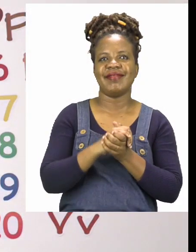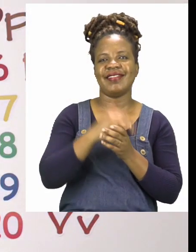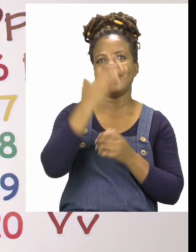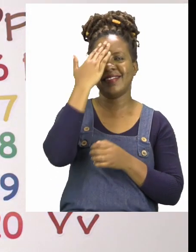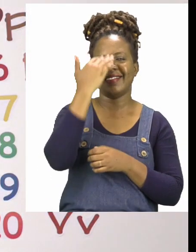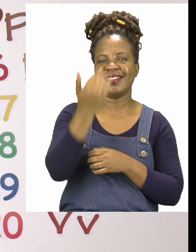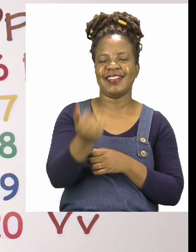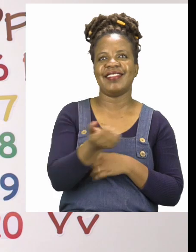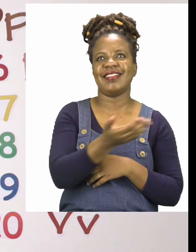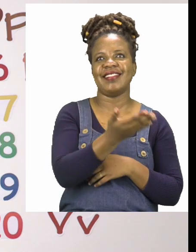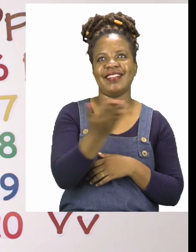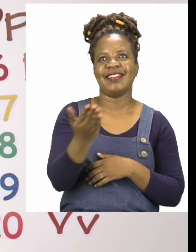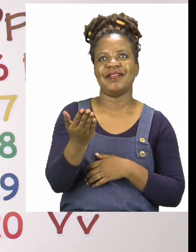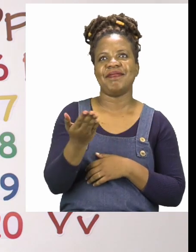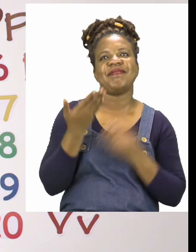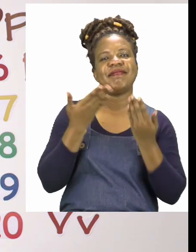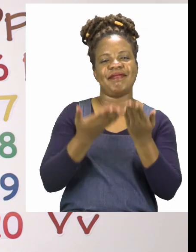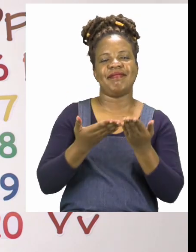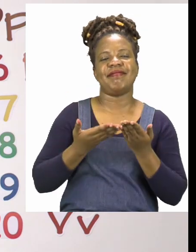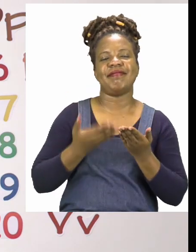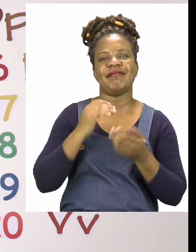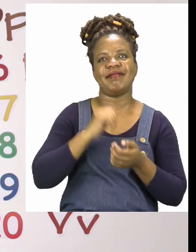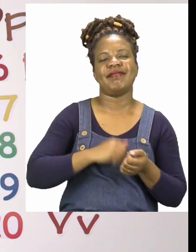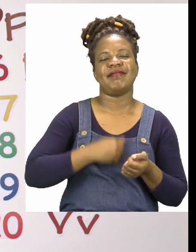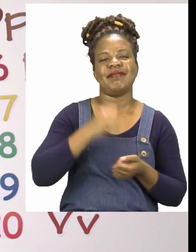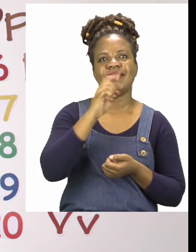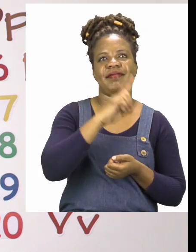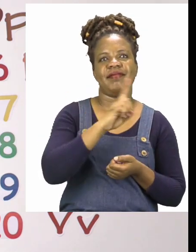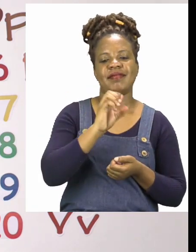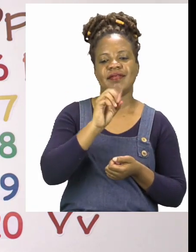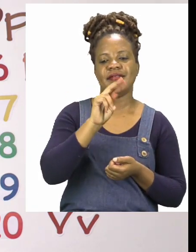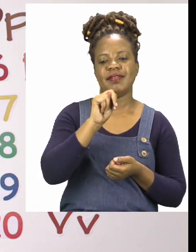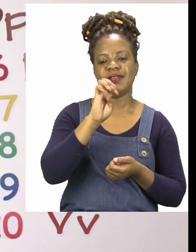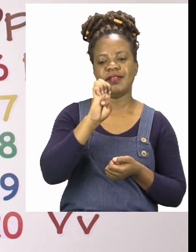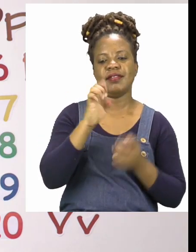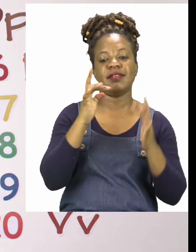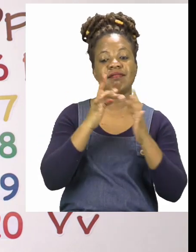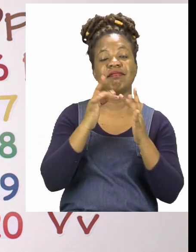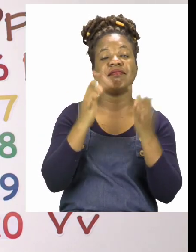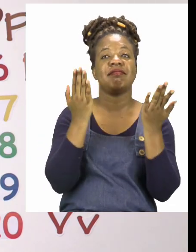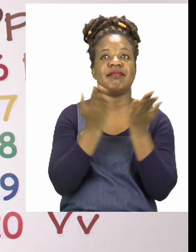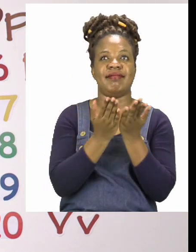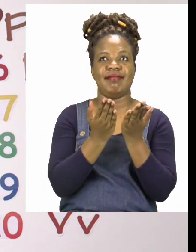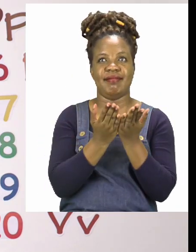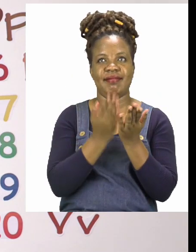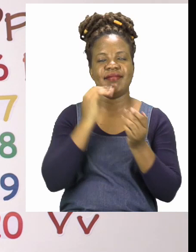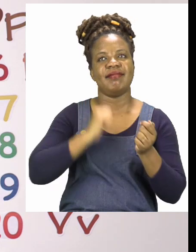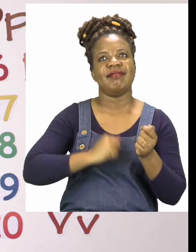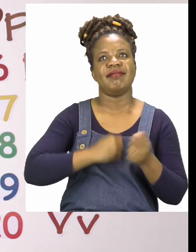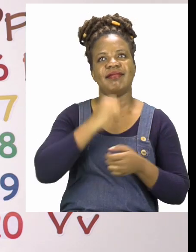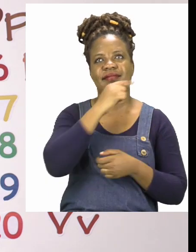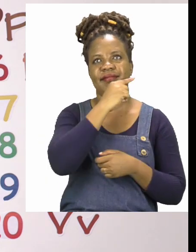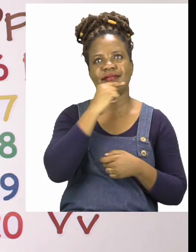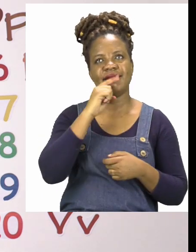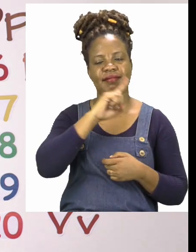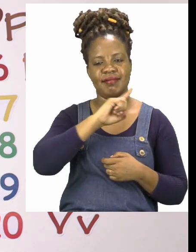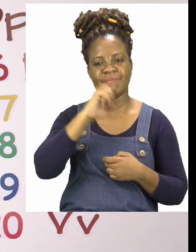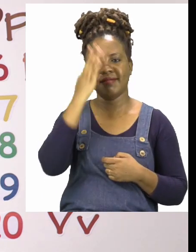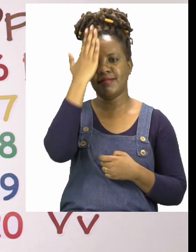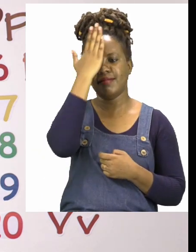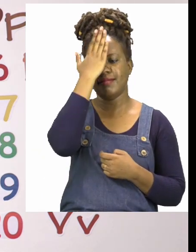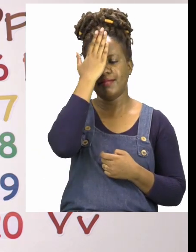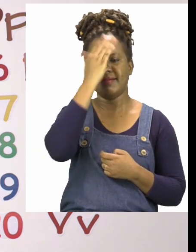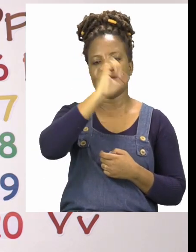Hello everyone and welcome to My Zone Online School. My name is Teacher Mutsa and thank you so much